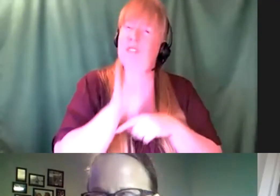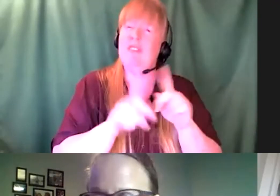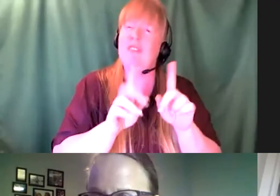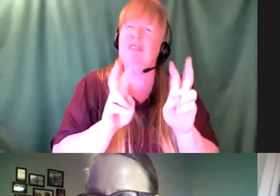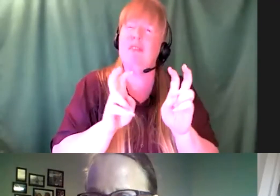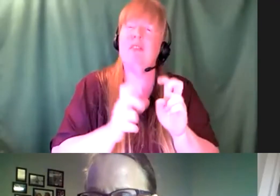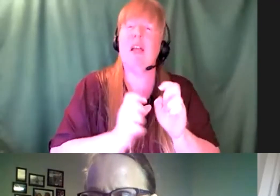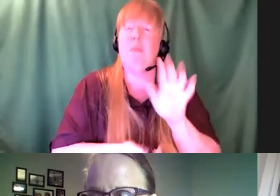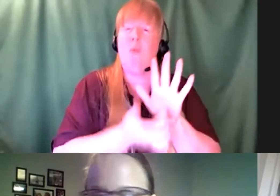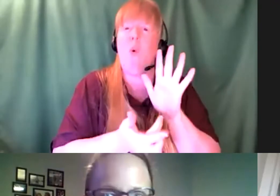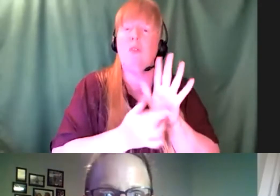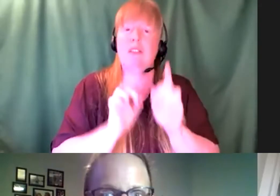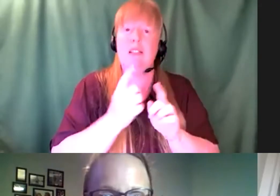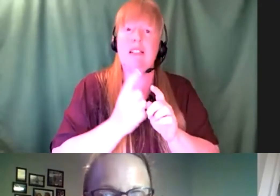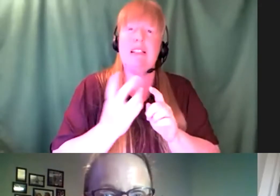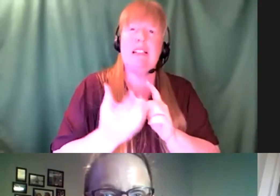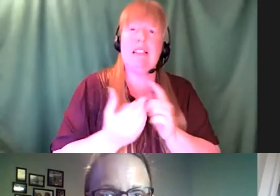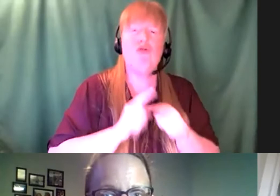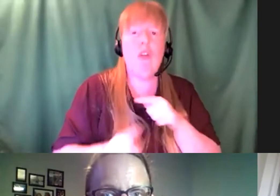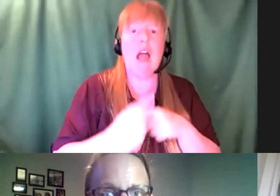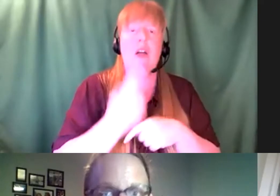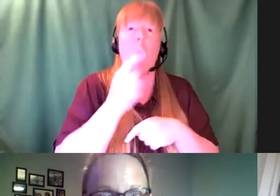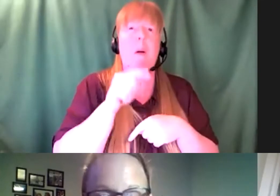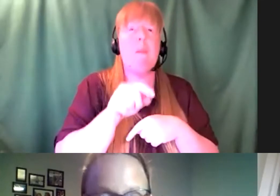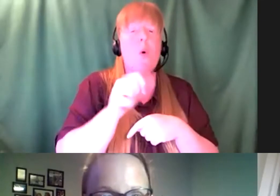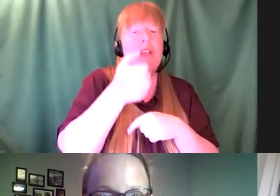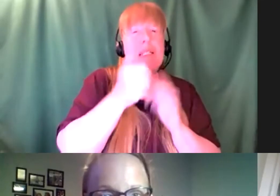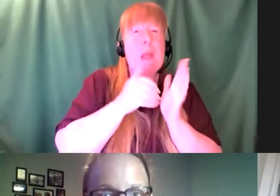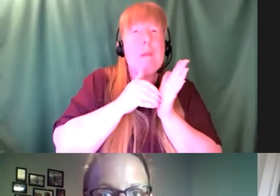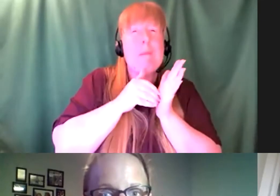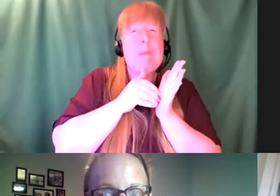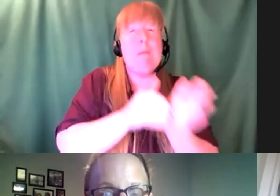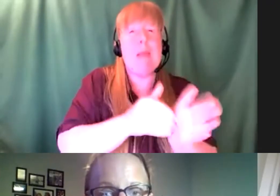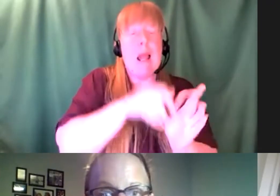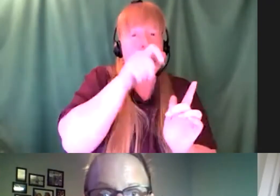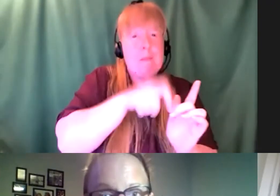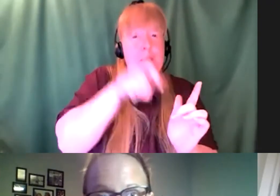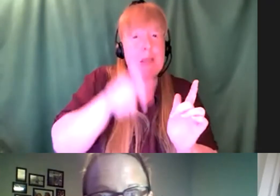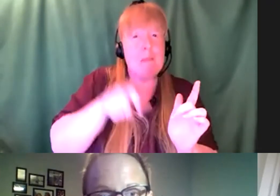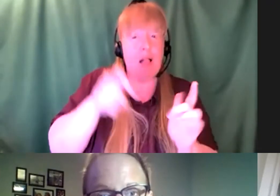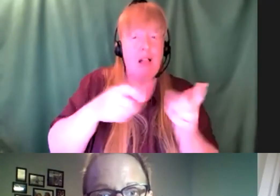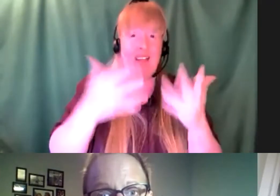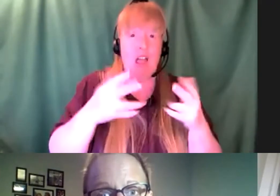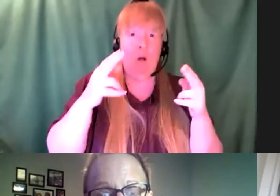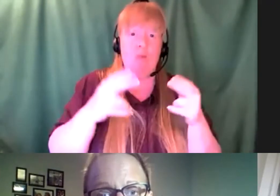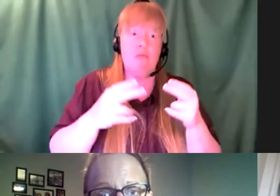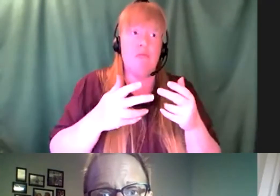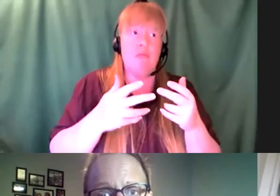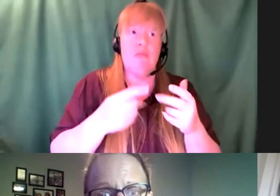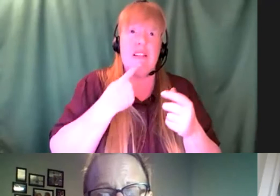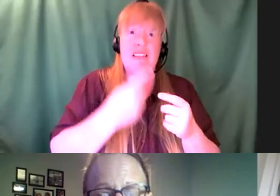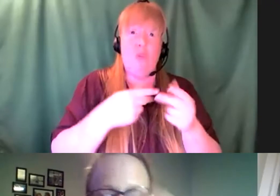on the news today, 1.6 million people are less active than they were before COVID. And, you know, that's going to